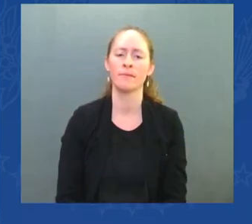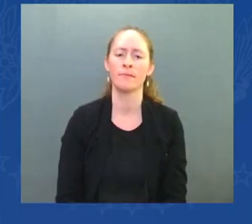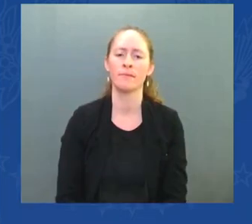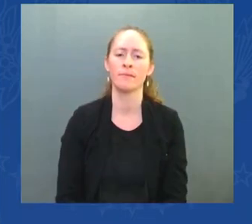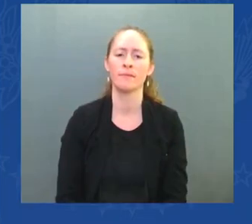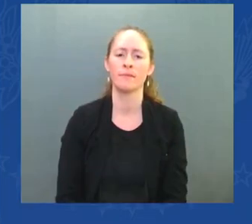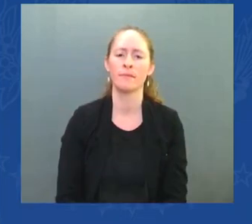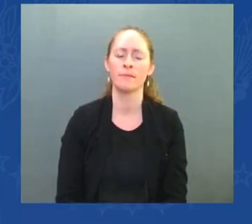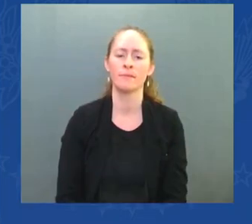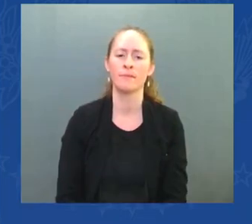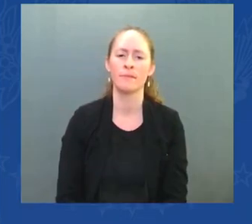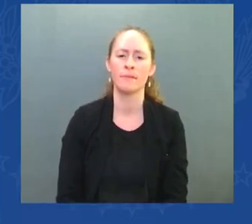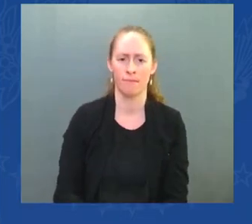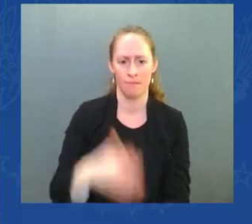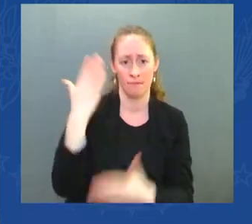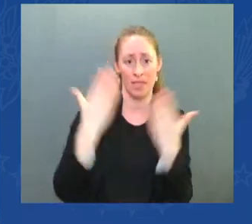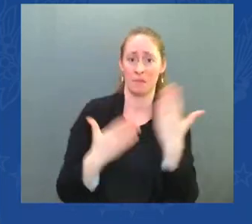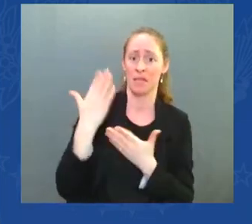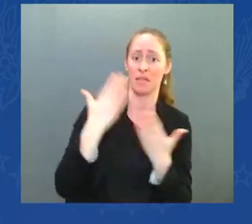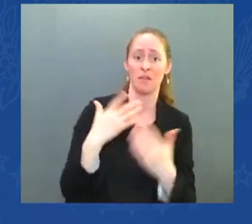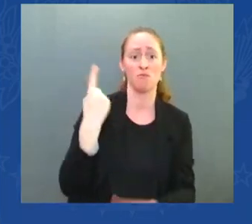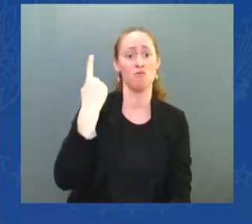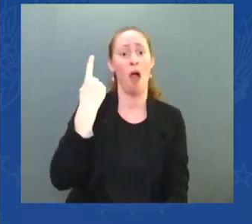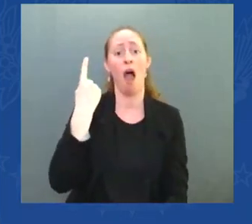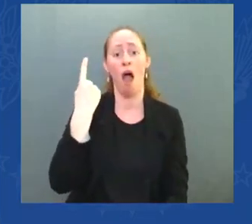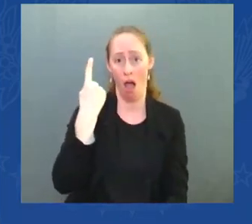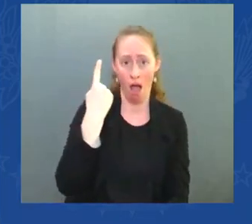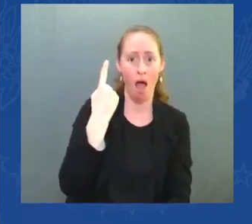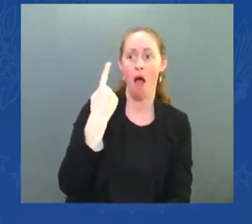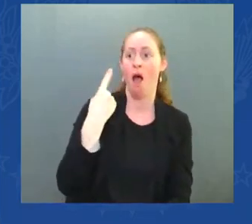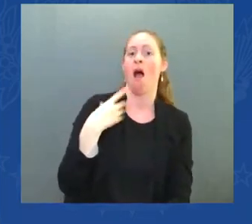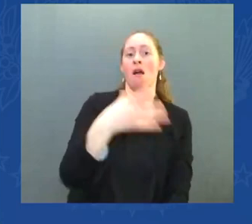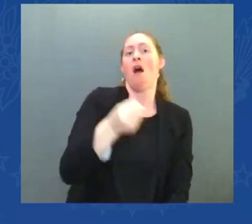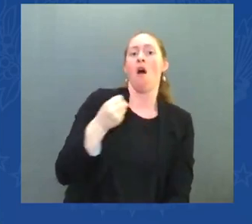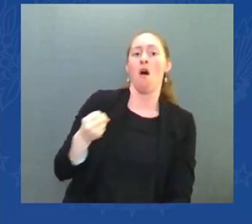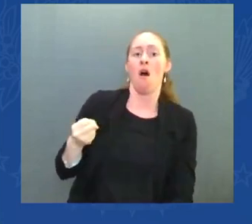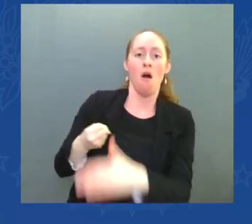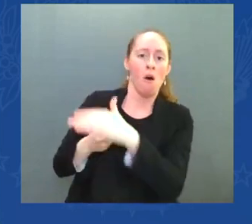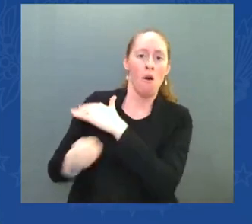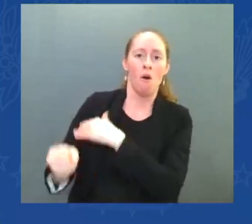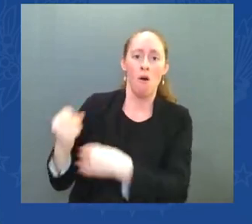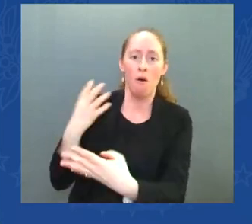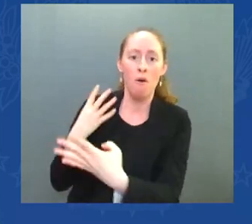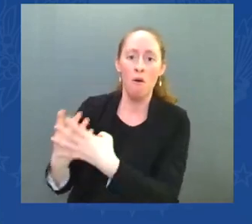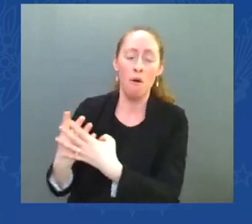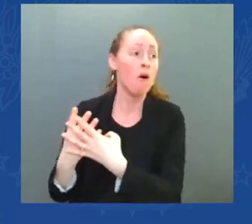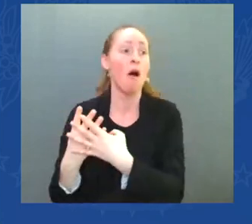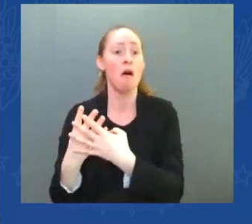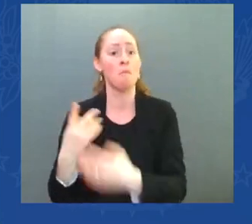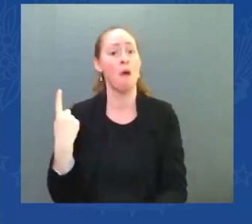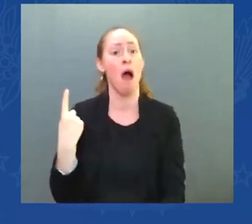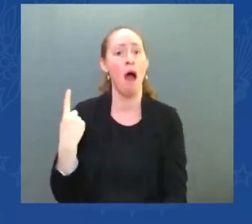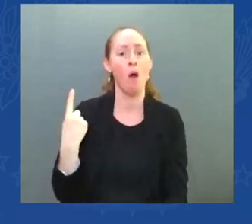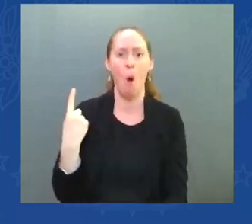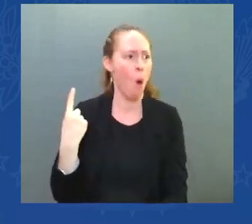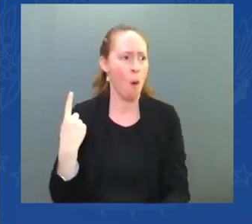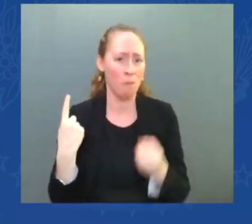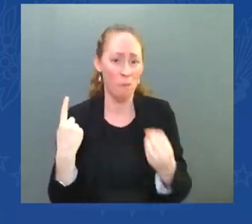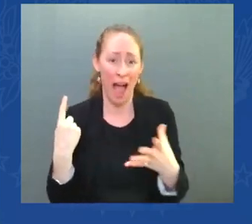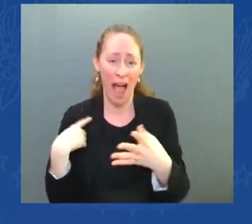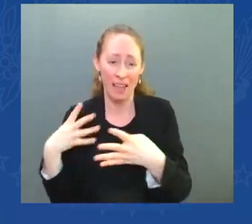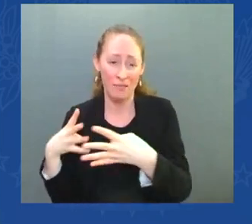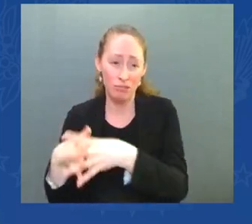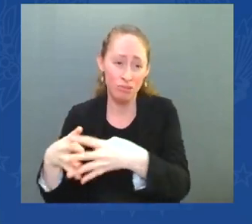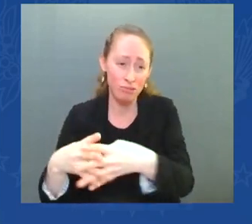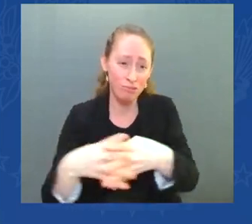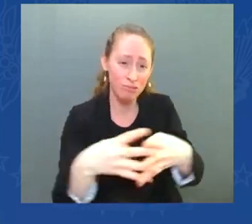in Maryland, or putting together a big racketeering case against a violent gang in Youngstown, Ohio, I have